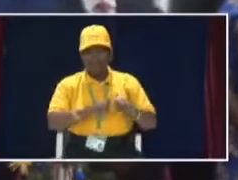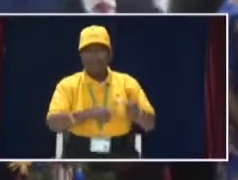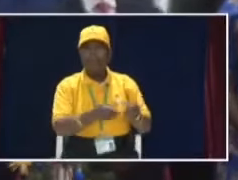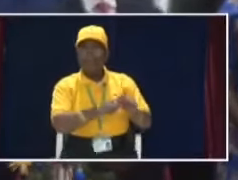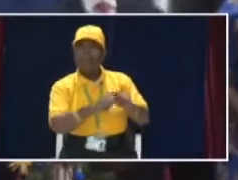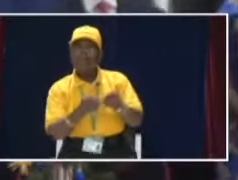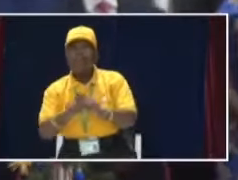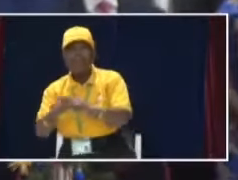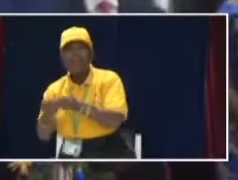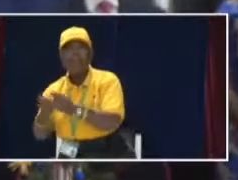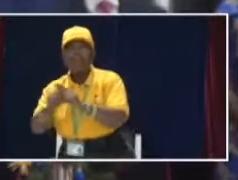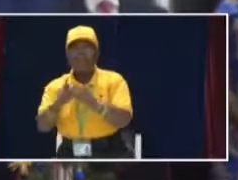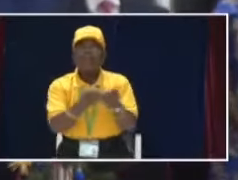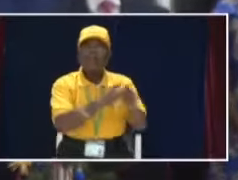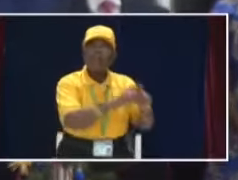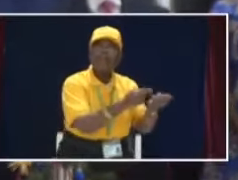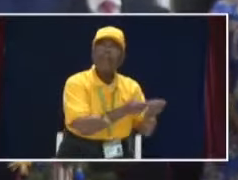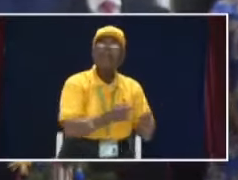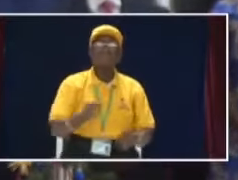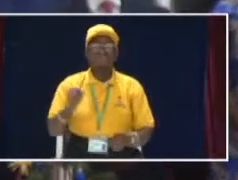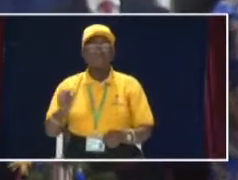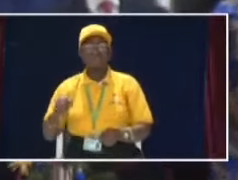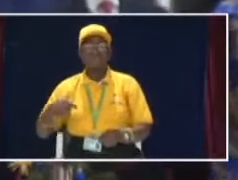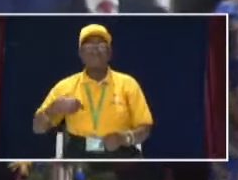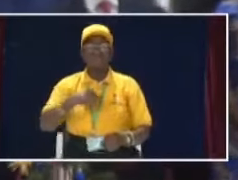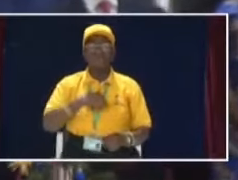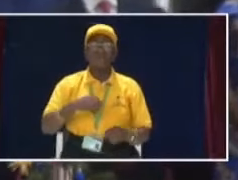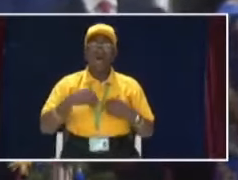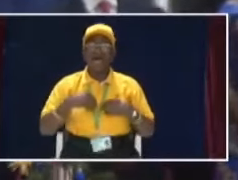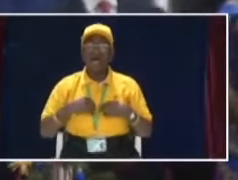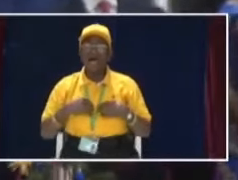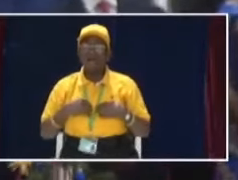We have flyweight.